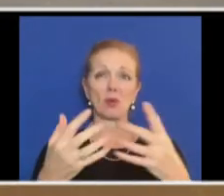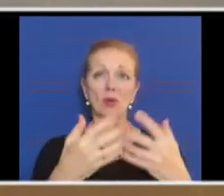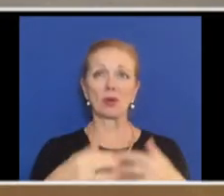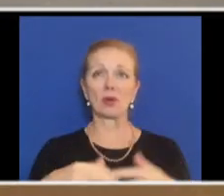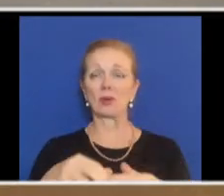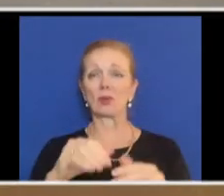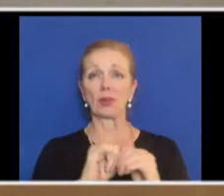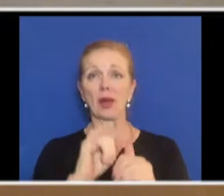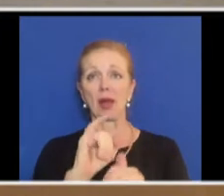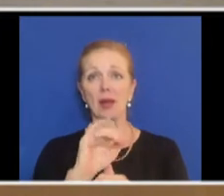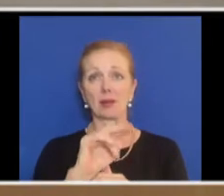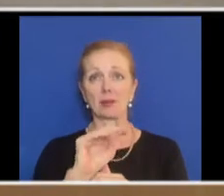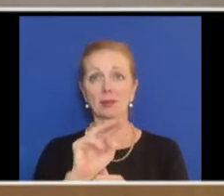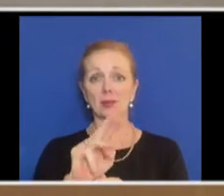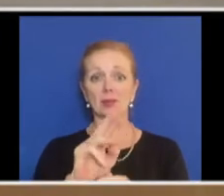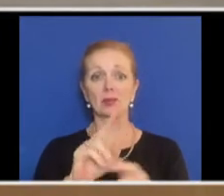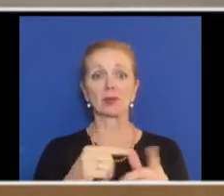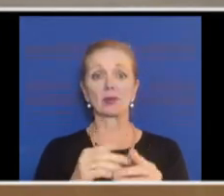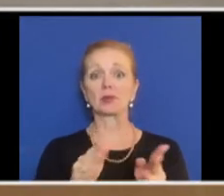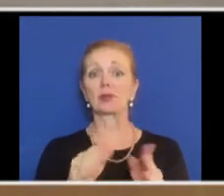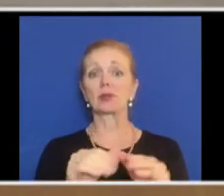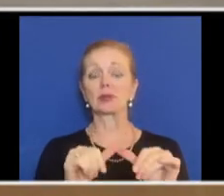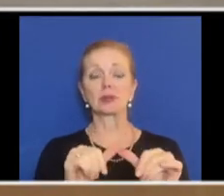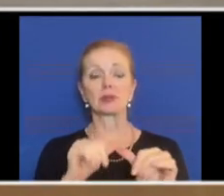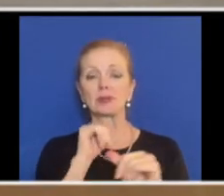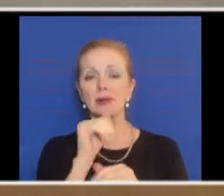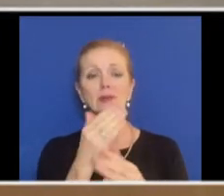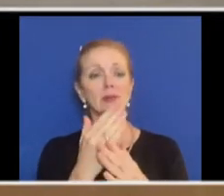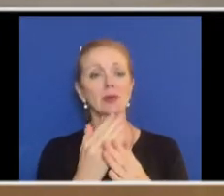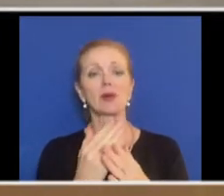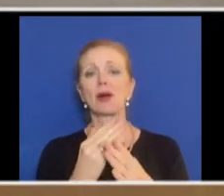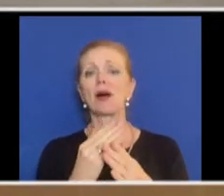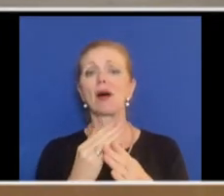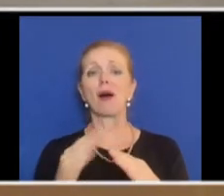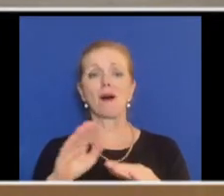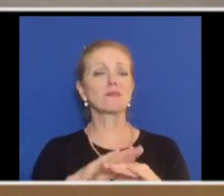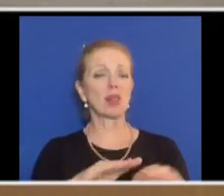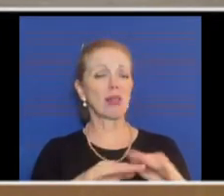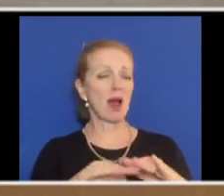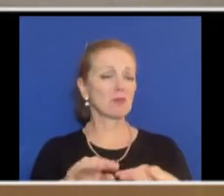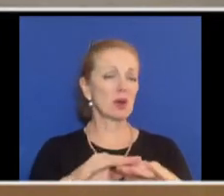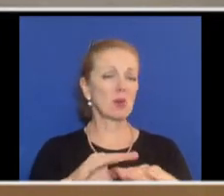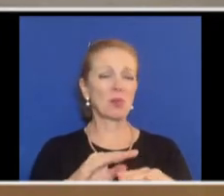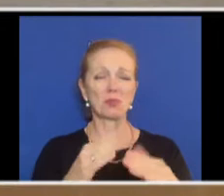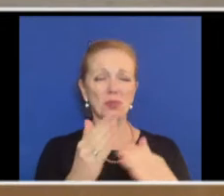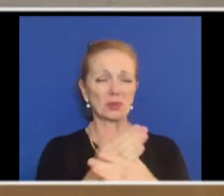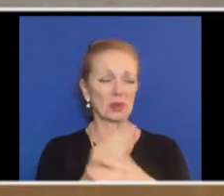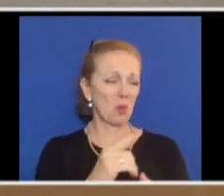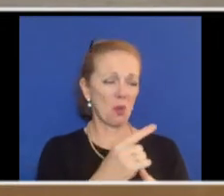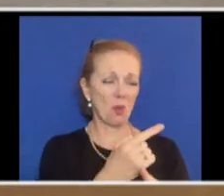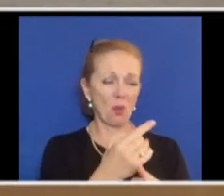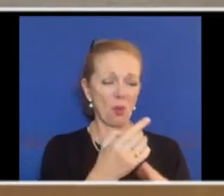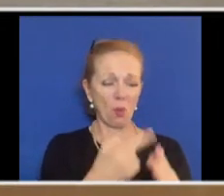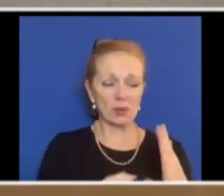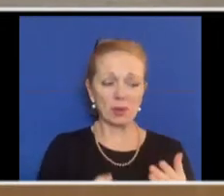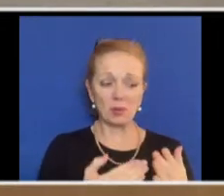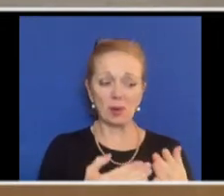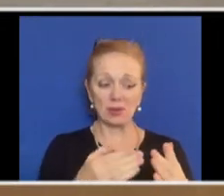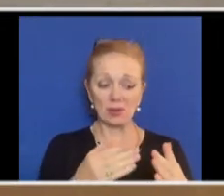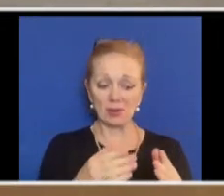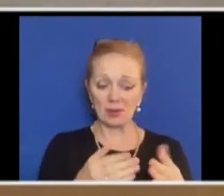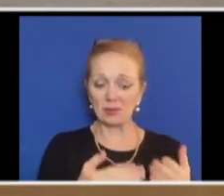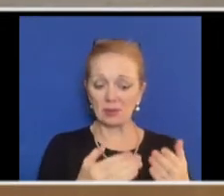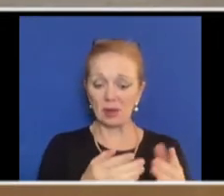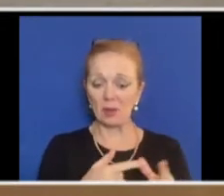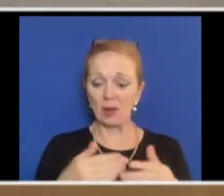so say it is generally inconsistent but there are some there is some overlap between what's being proposed on this petition and then what would be